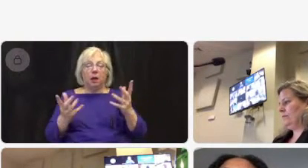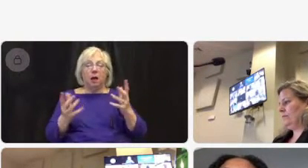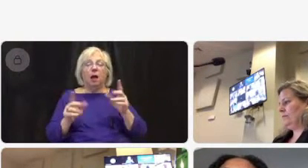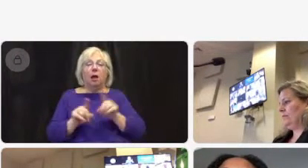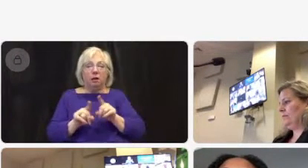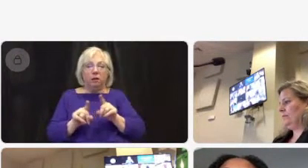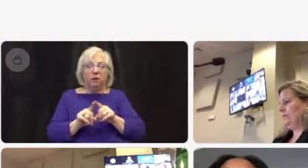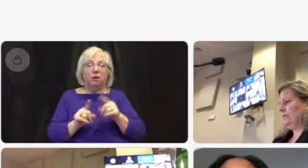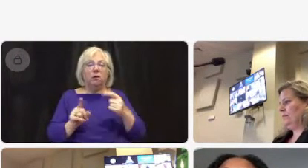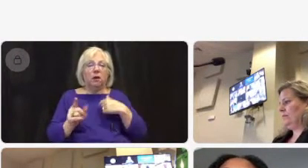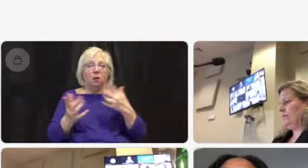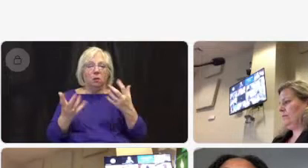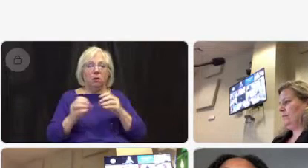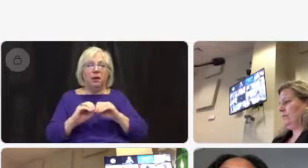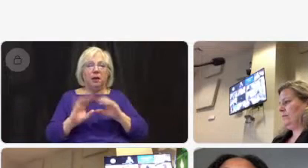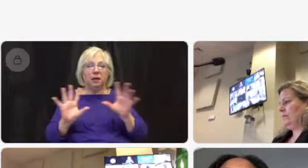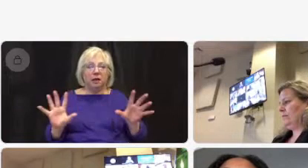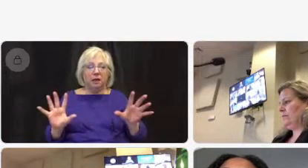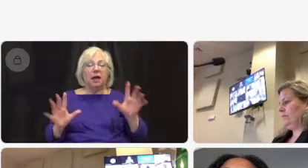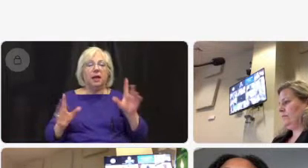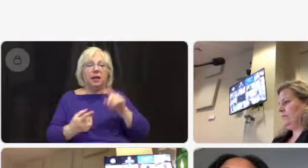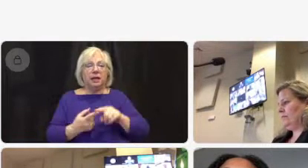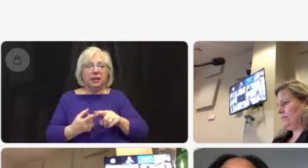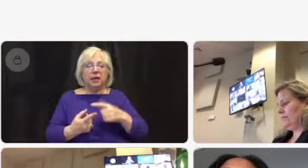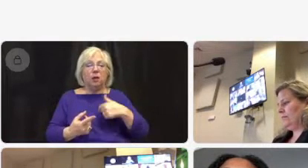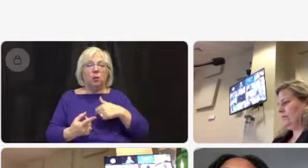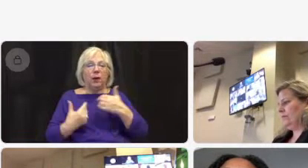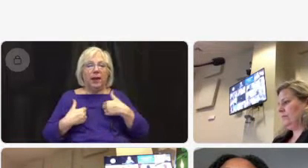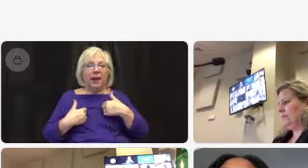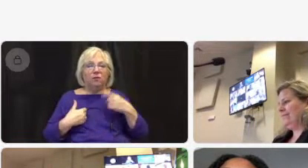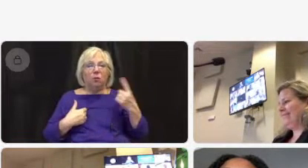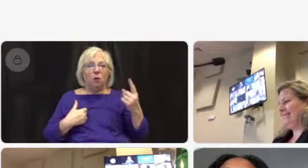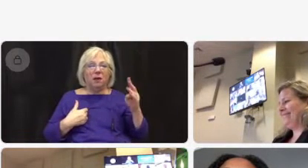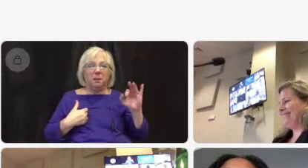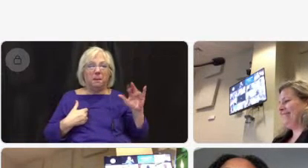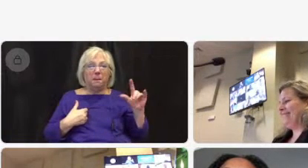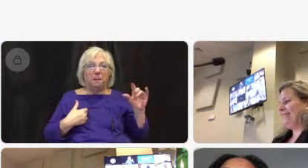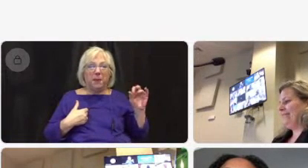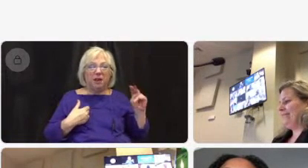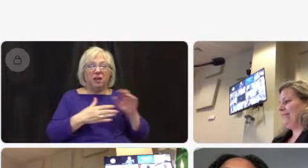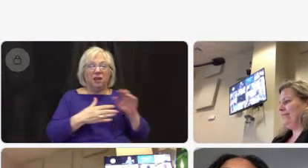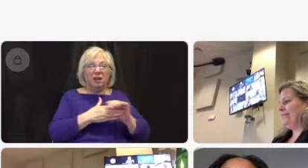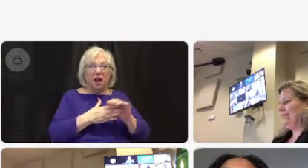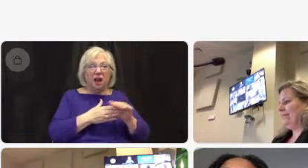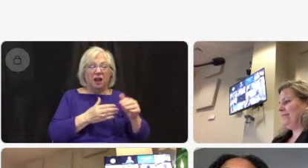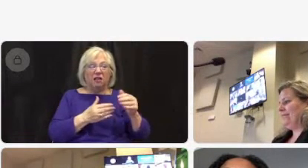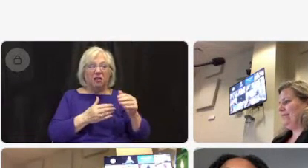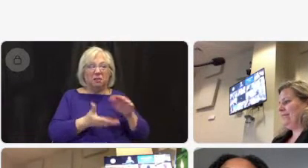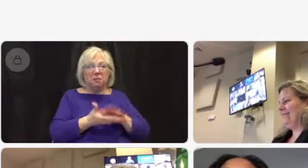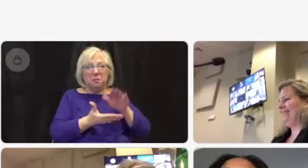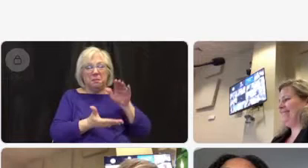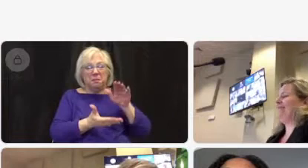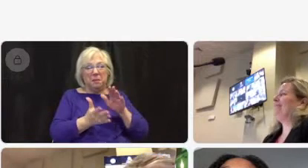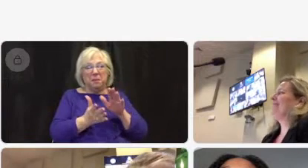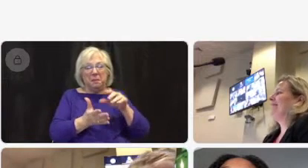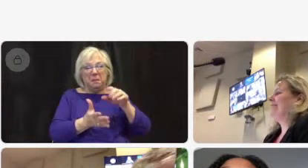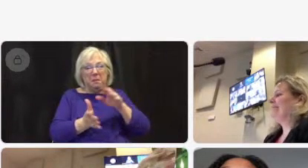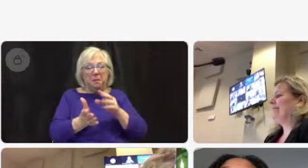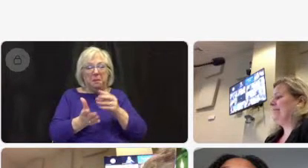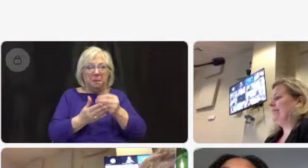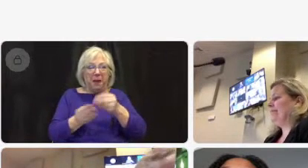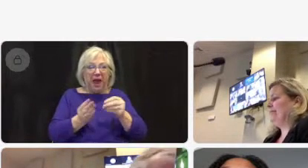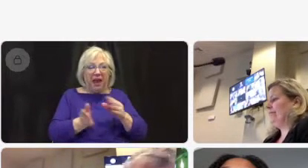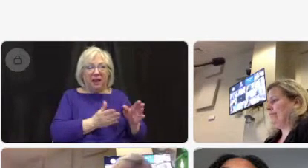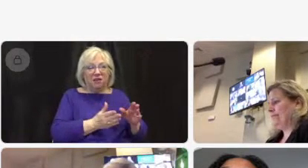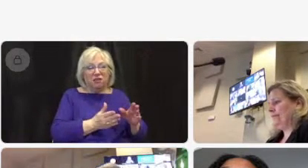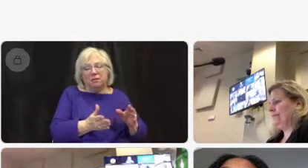that until we have a $1 billion package, which you all wouldn't vote for because we got so many other needs,